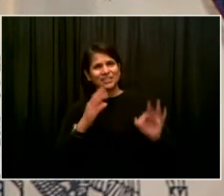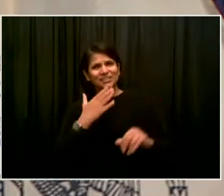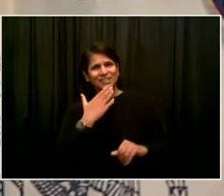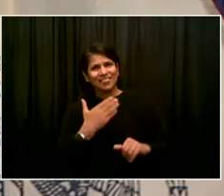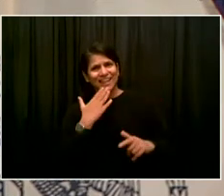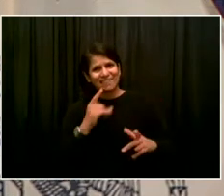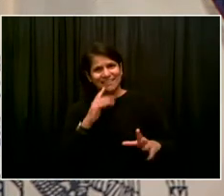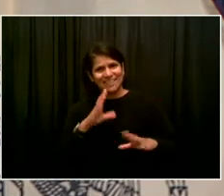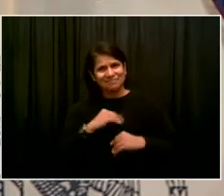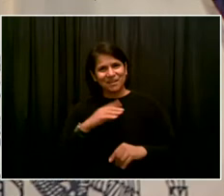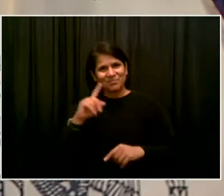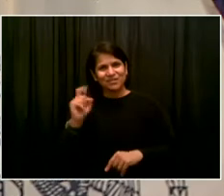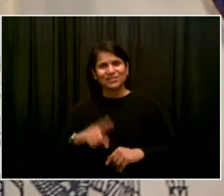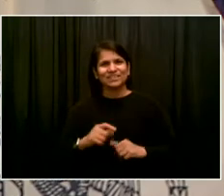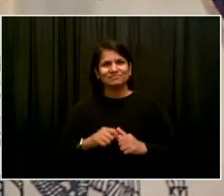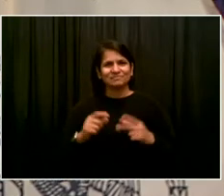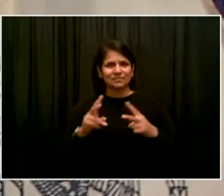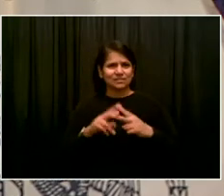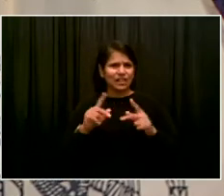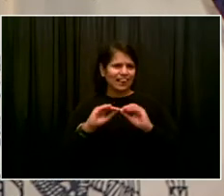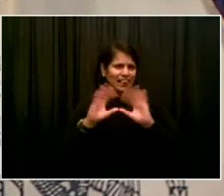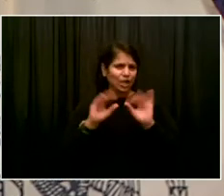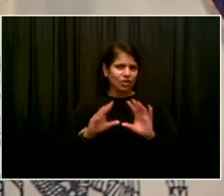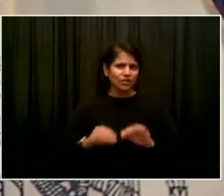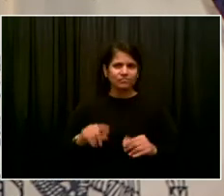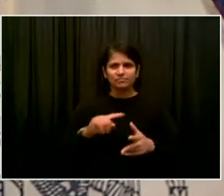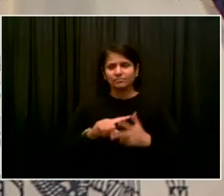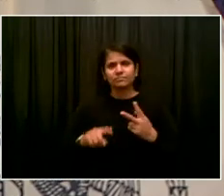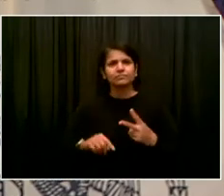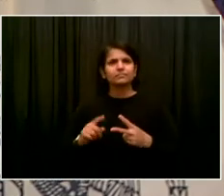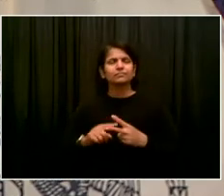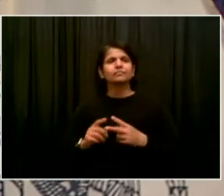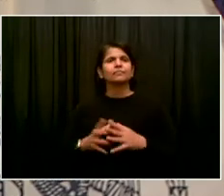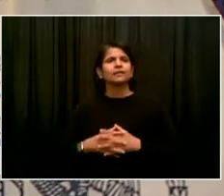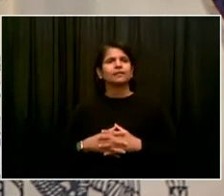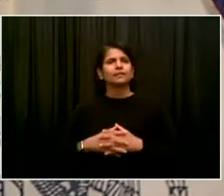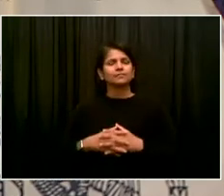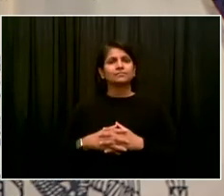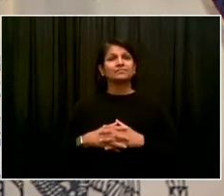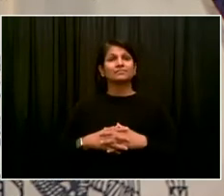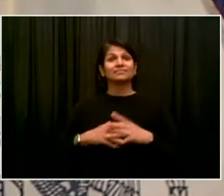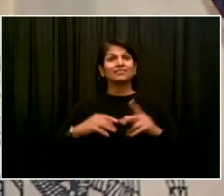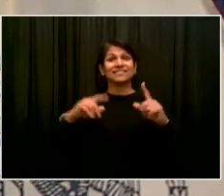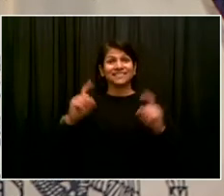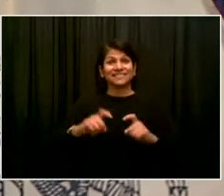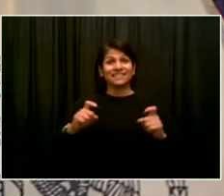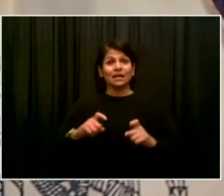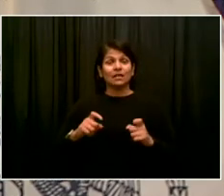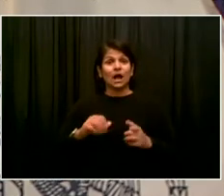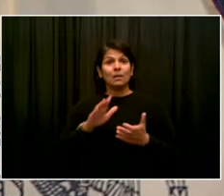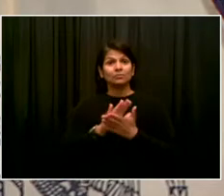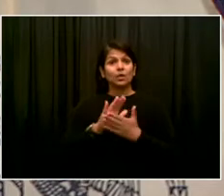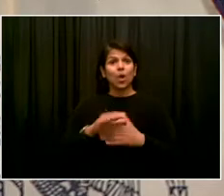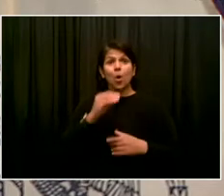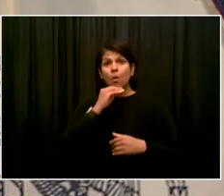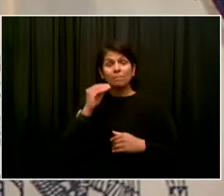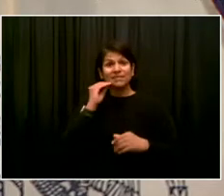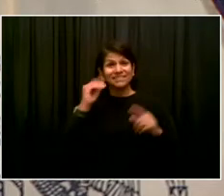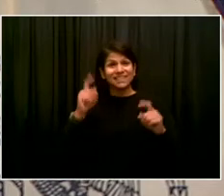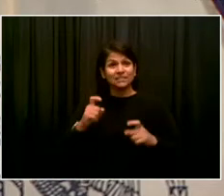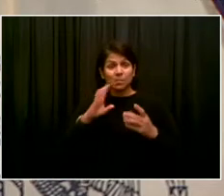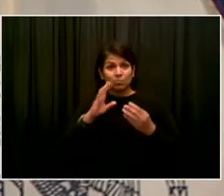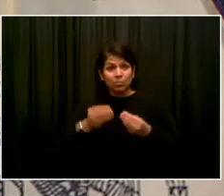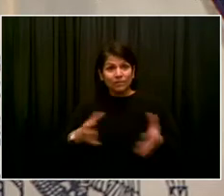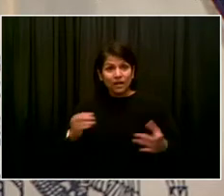is this does this testing and at-home test kits include 3K and pre-K students and staff,